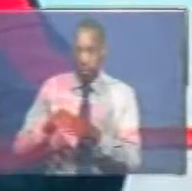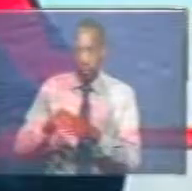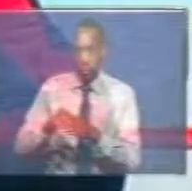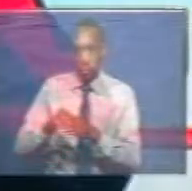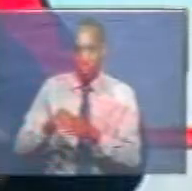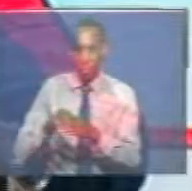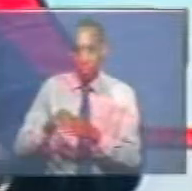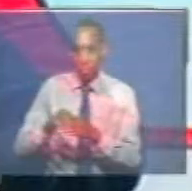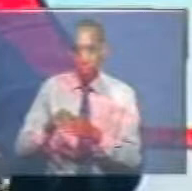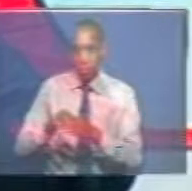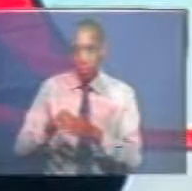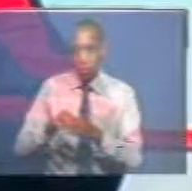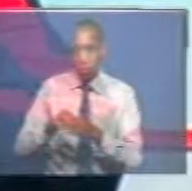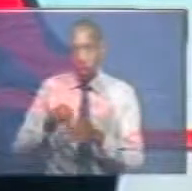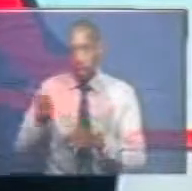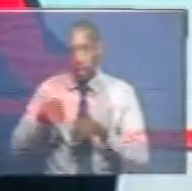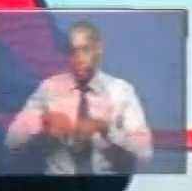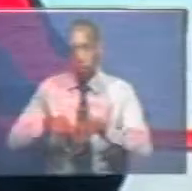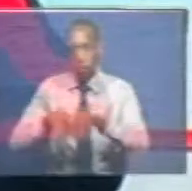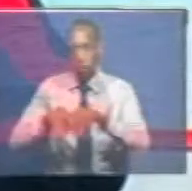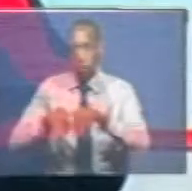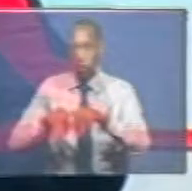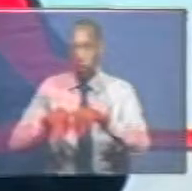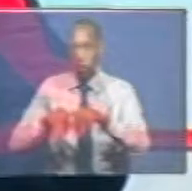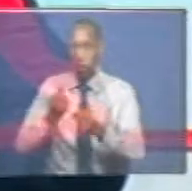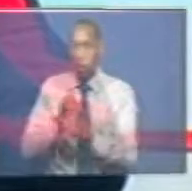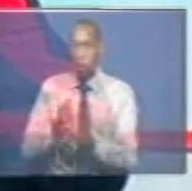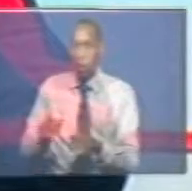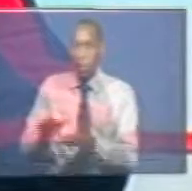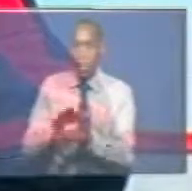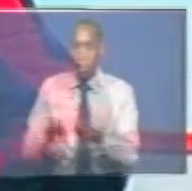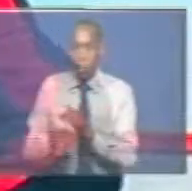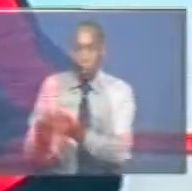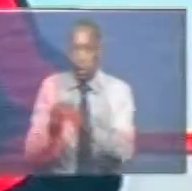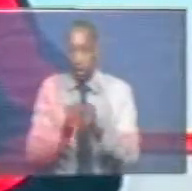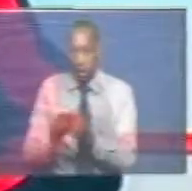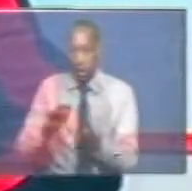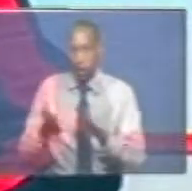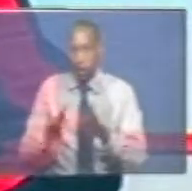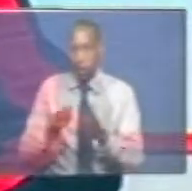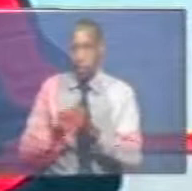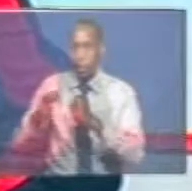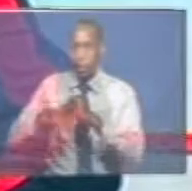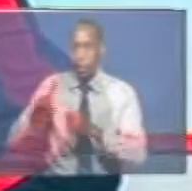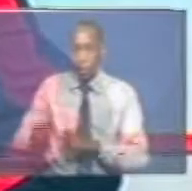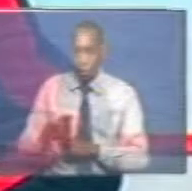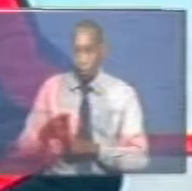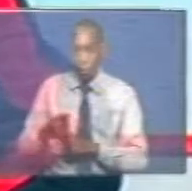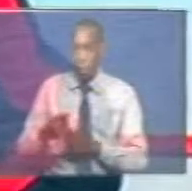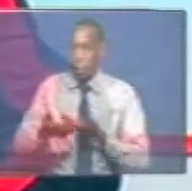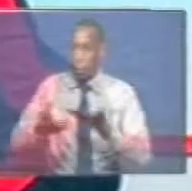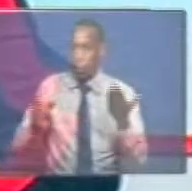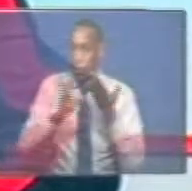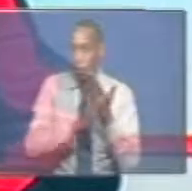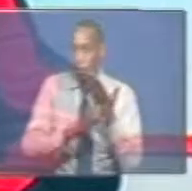the followers, those who do, we do everything together, we are currently at 17,000. Exactly. Countrywide. I